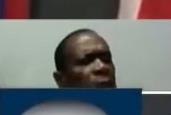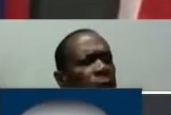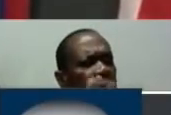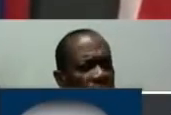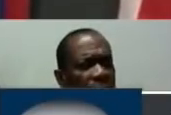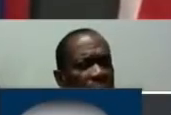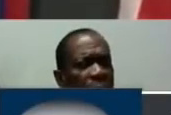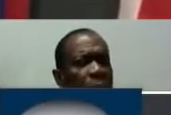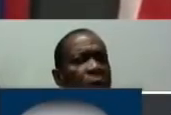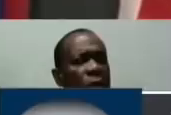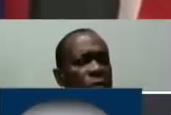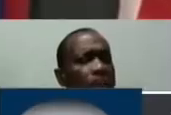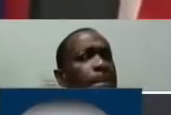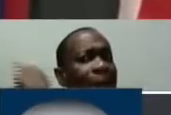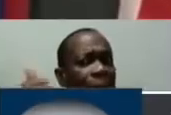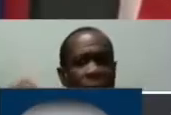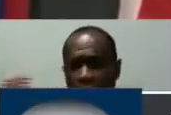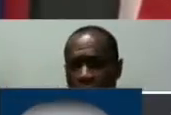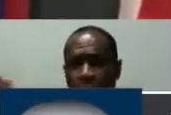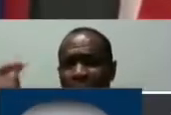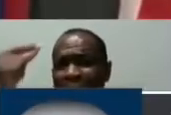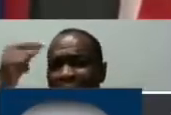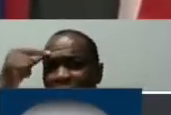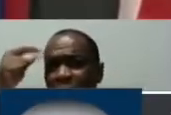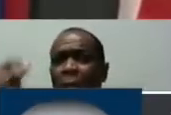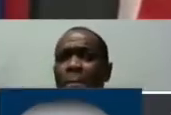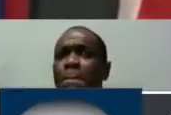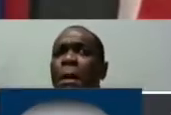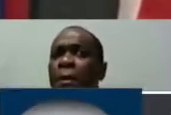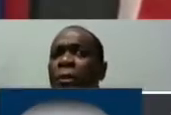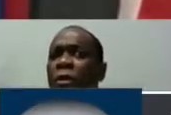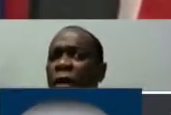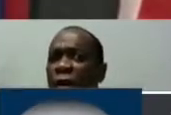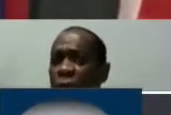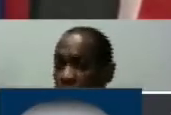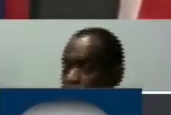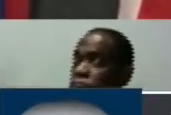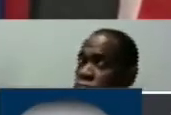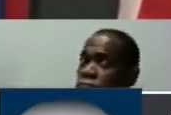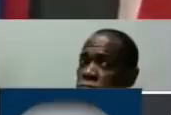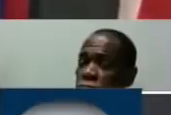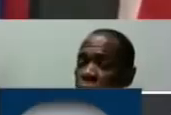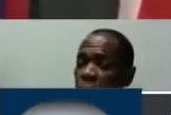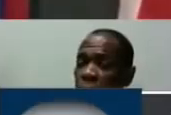private sector, than the public sector. What is happening here? All that is happening here, we're not